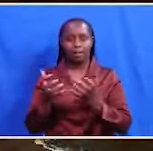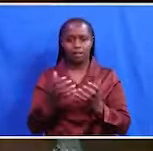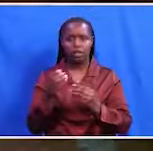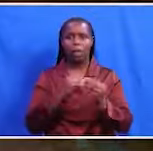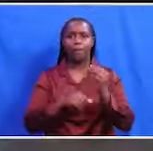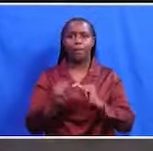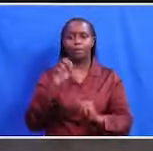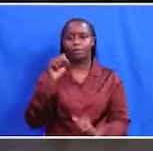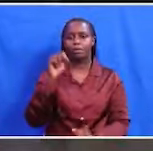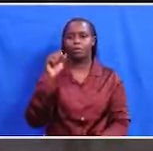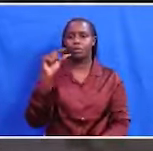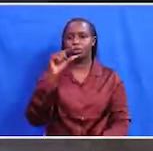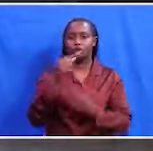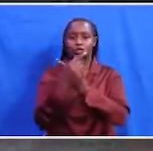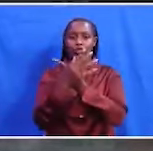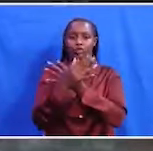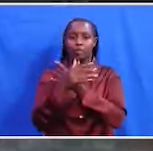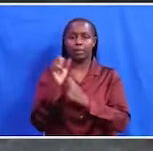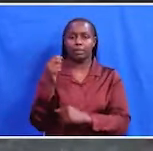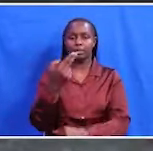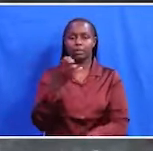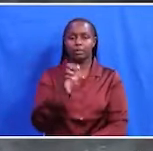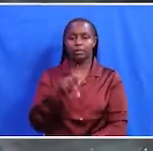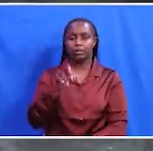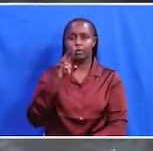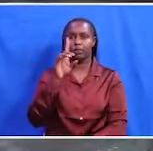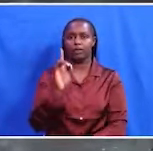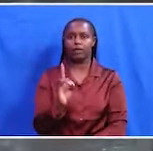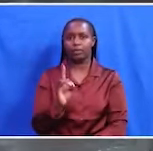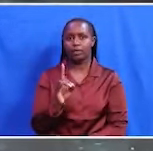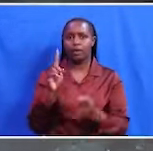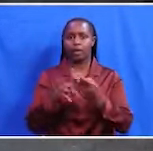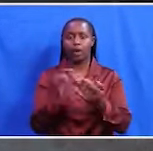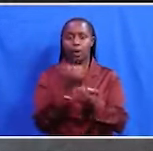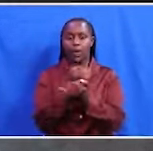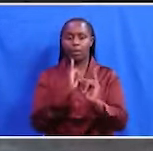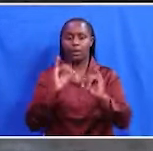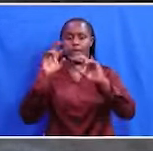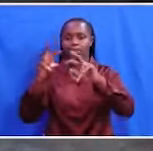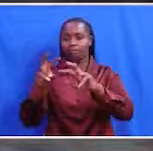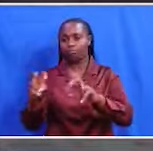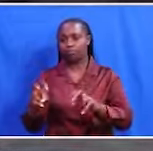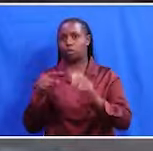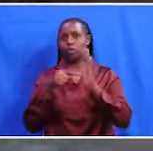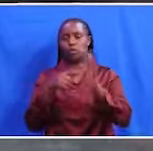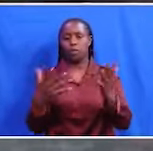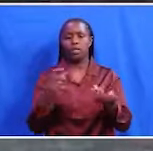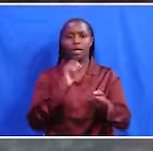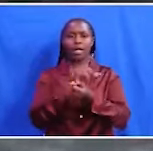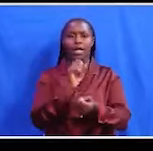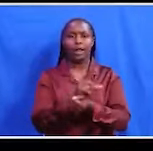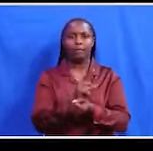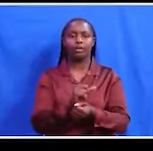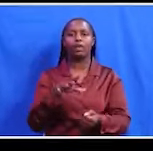Shepherd dogs, allegedly at an exaggerated cost. Our independent verification shows all the 11 dogs are